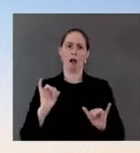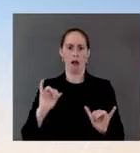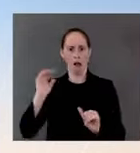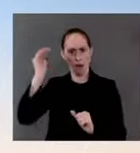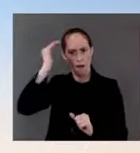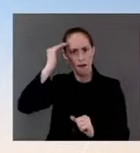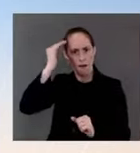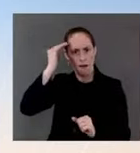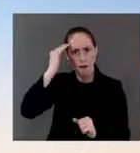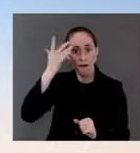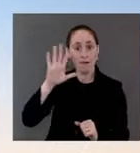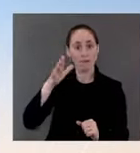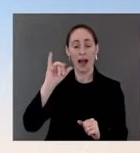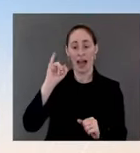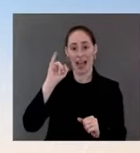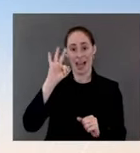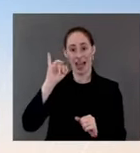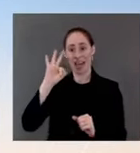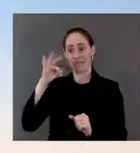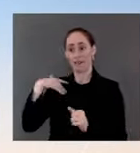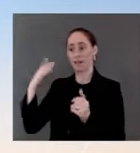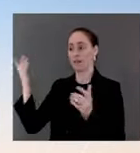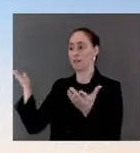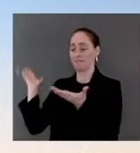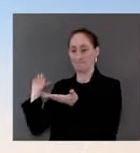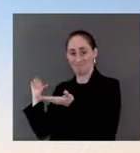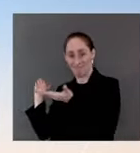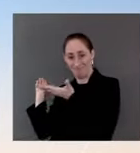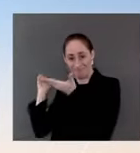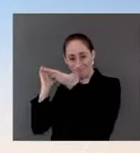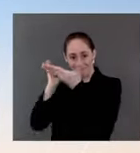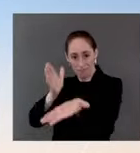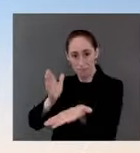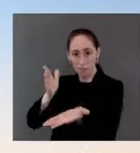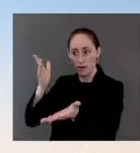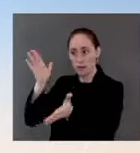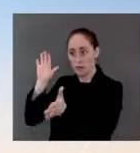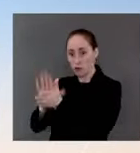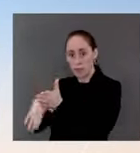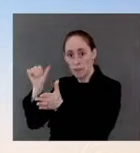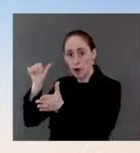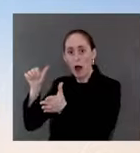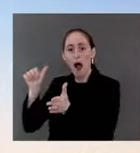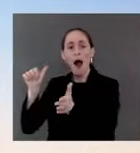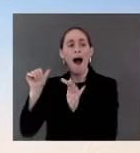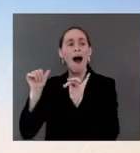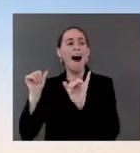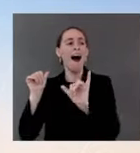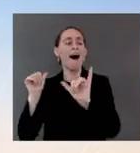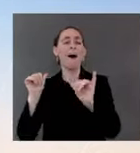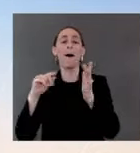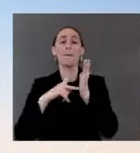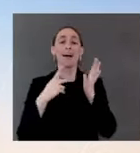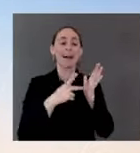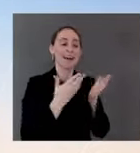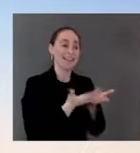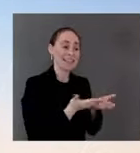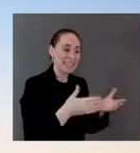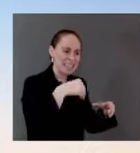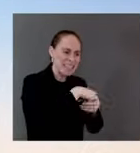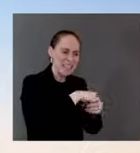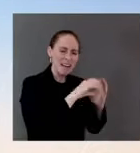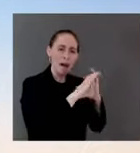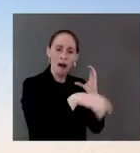shipped, that there should be more on the shelves stocked, and that the cost of goods also will come down. We've